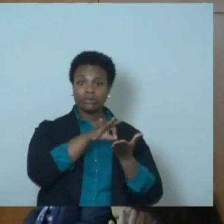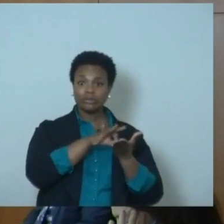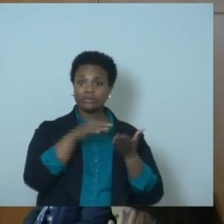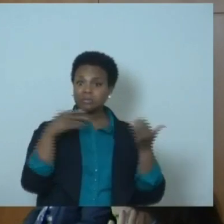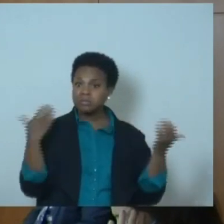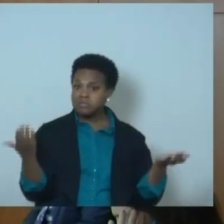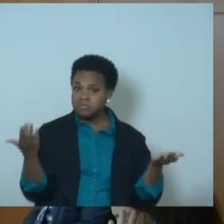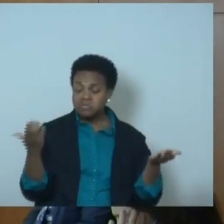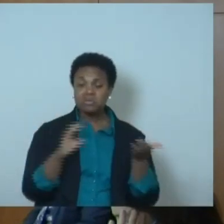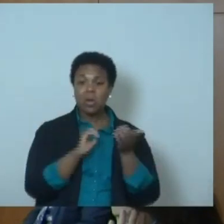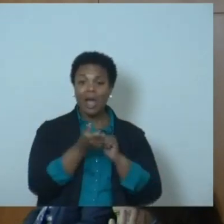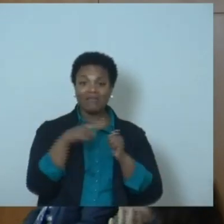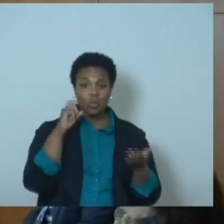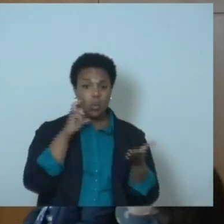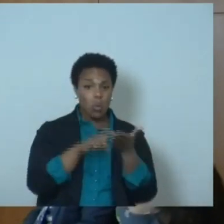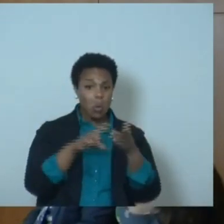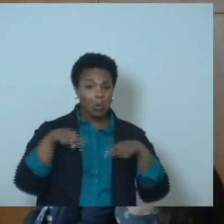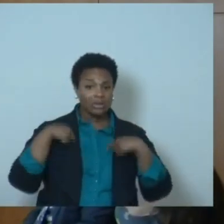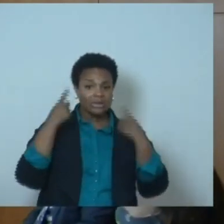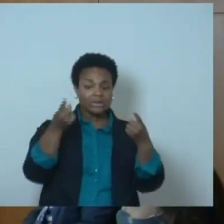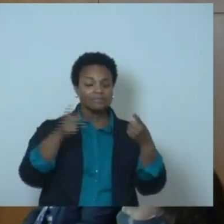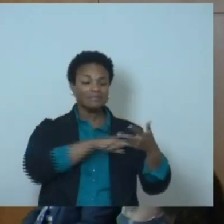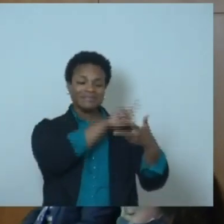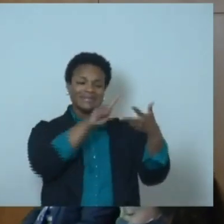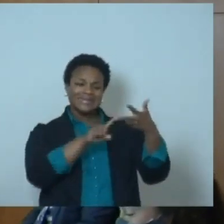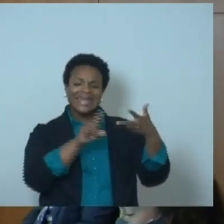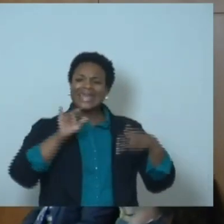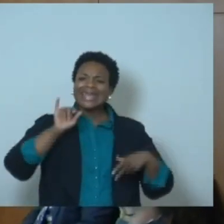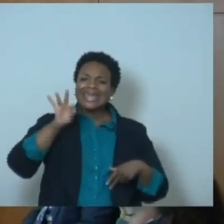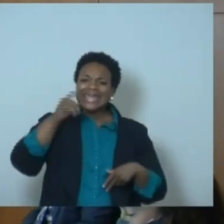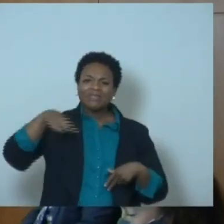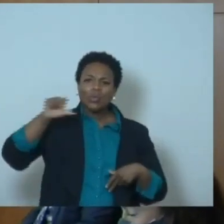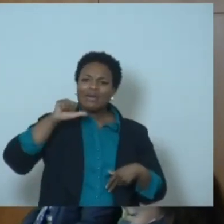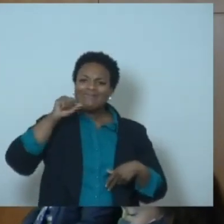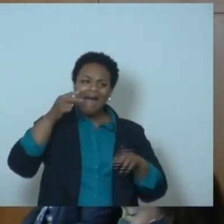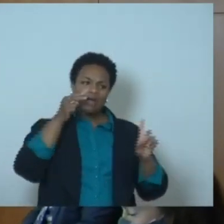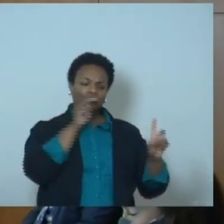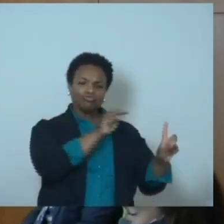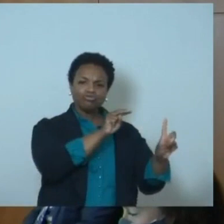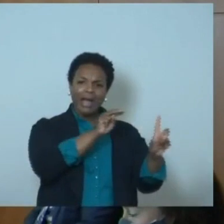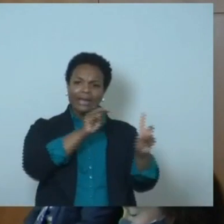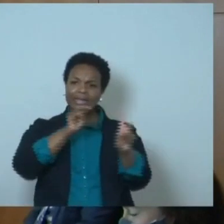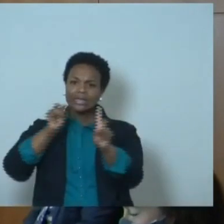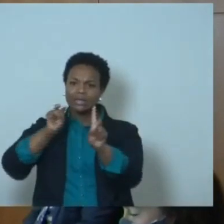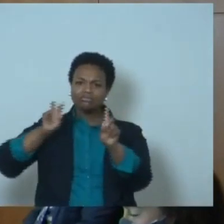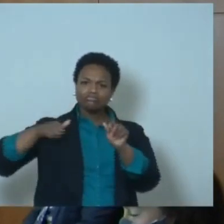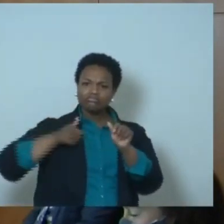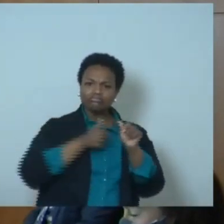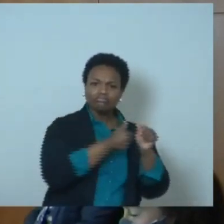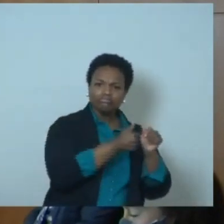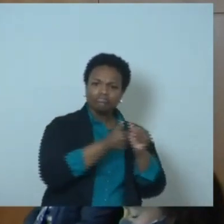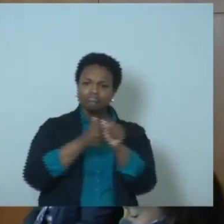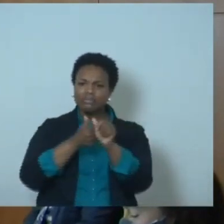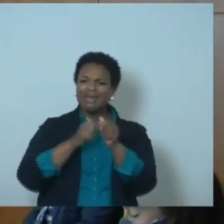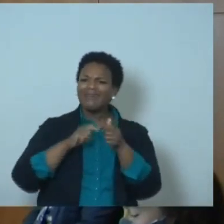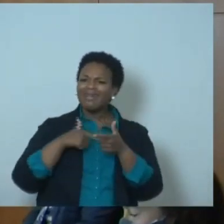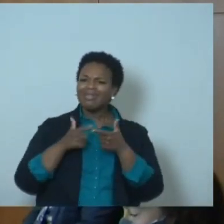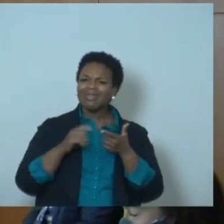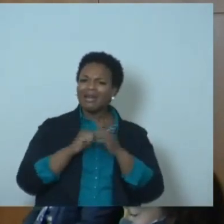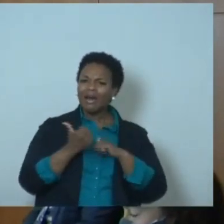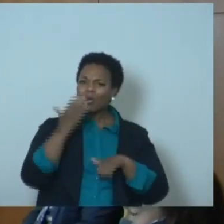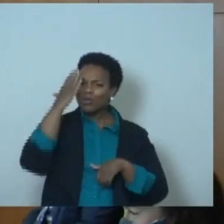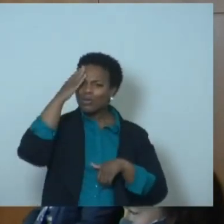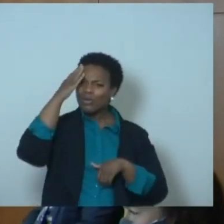that is, if there isn't tracking, how are you evaluating the effectiveness of